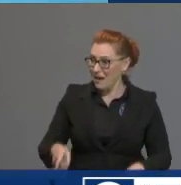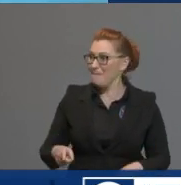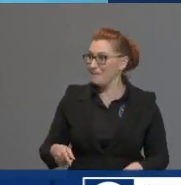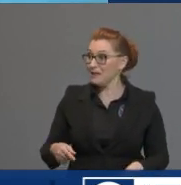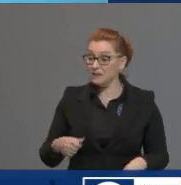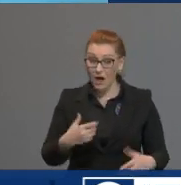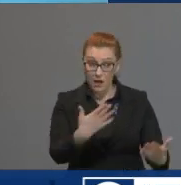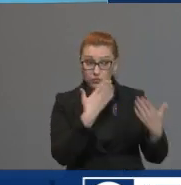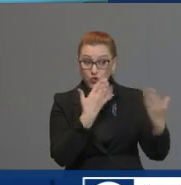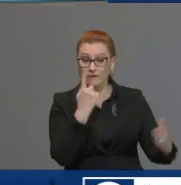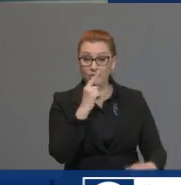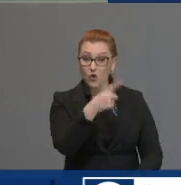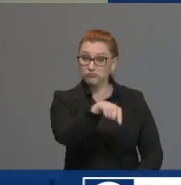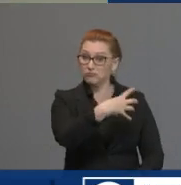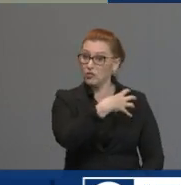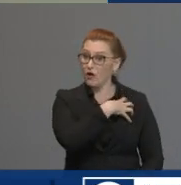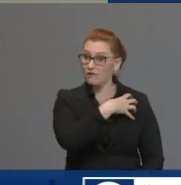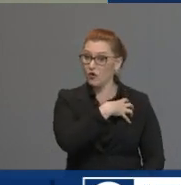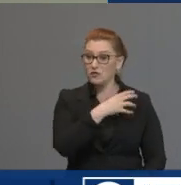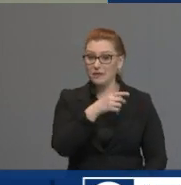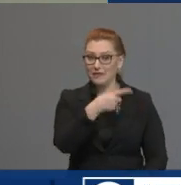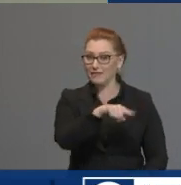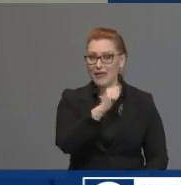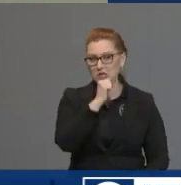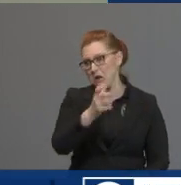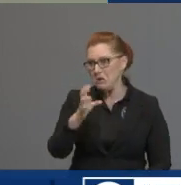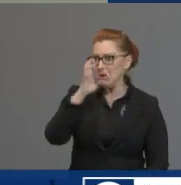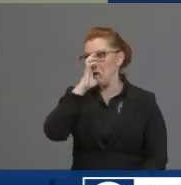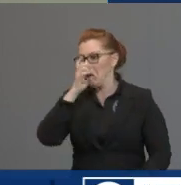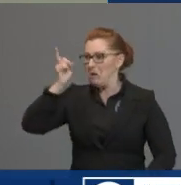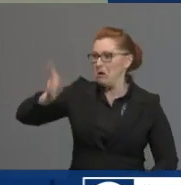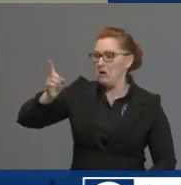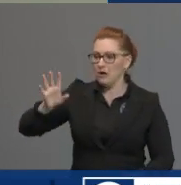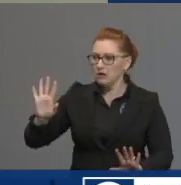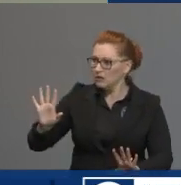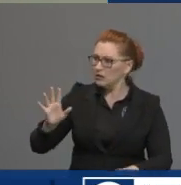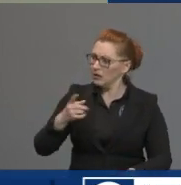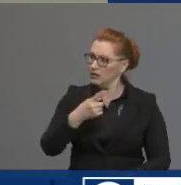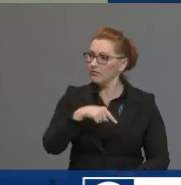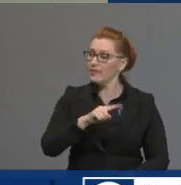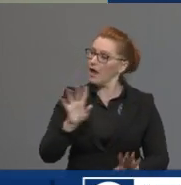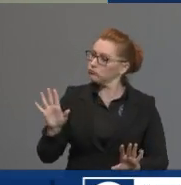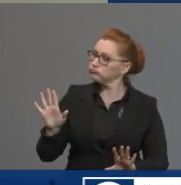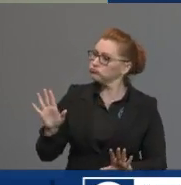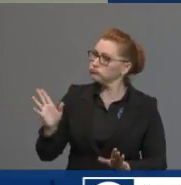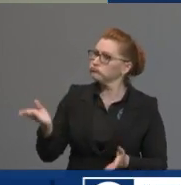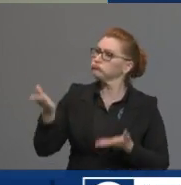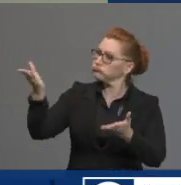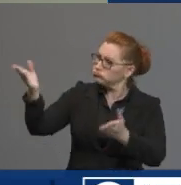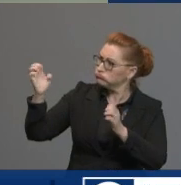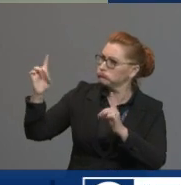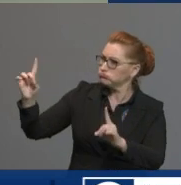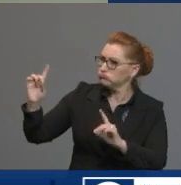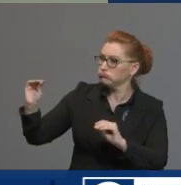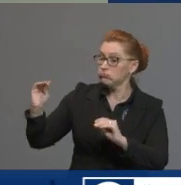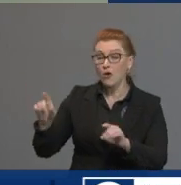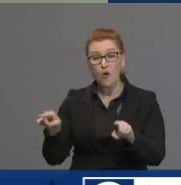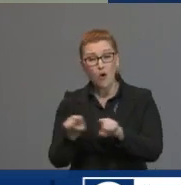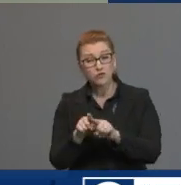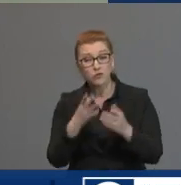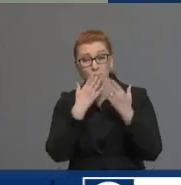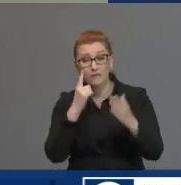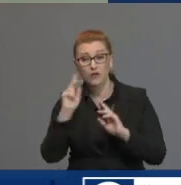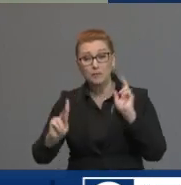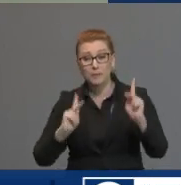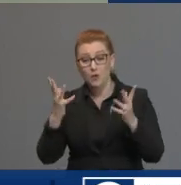And I'm not only grateful to law enforcement, I'm grateful to the people in Arizona for their attitude of wanting to help